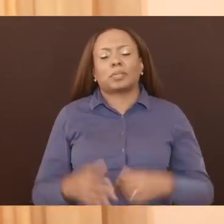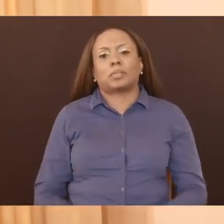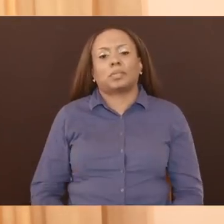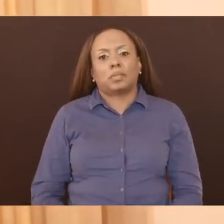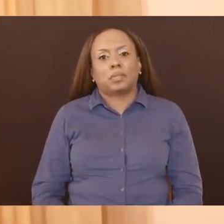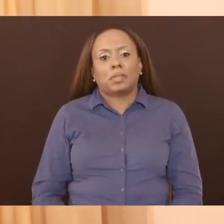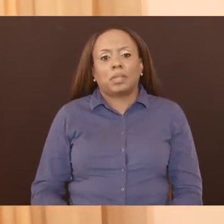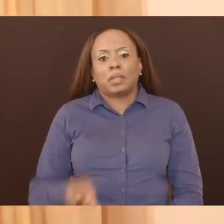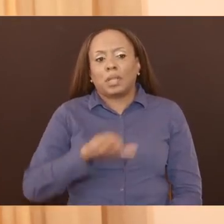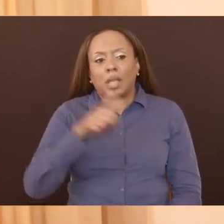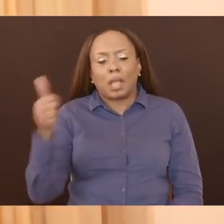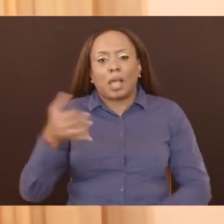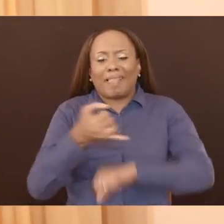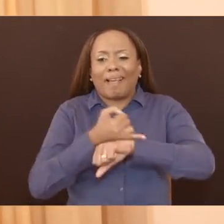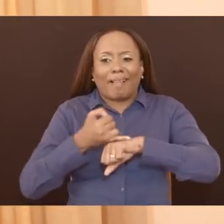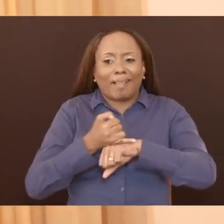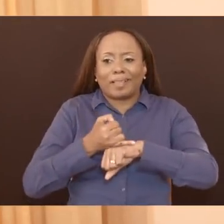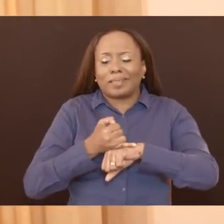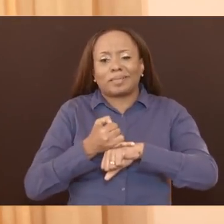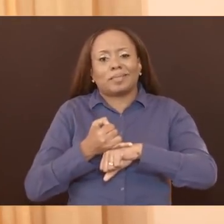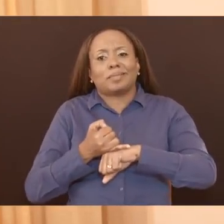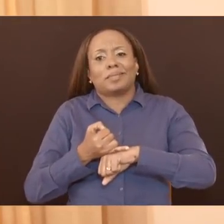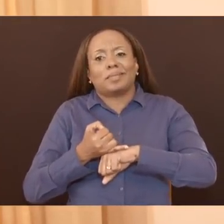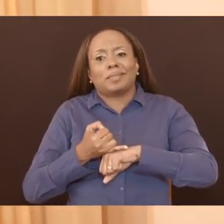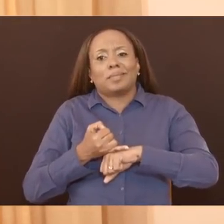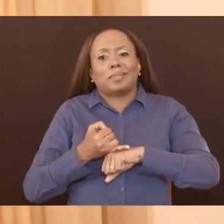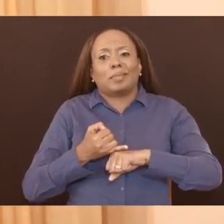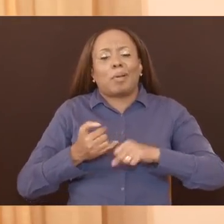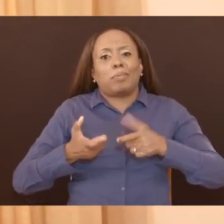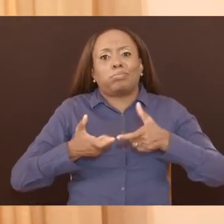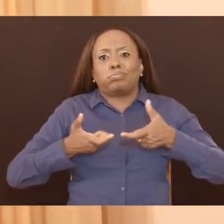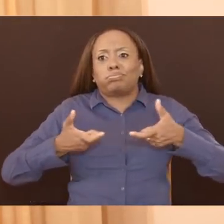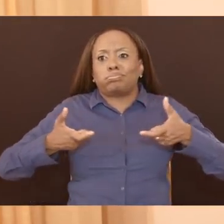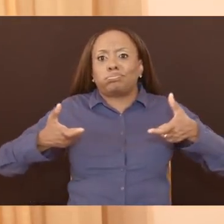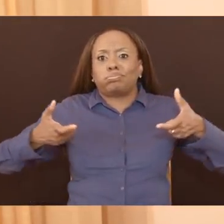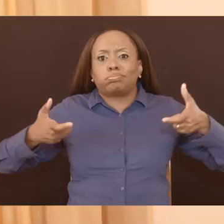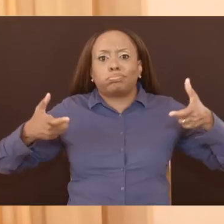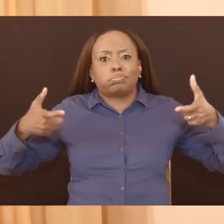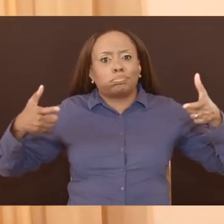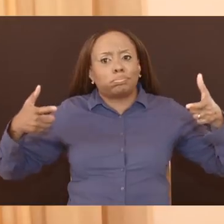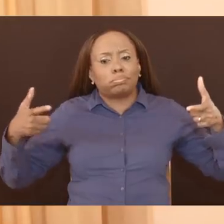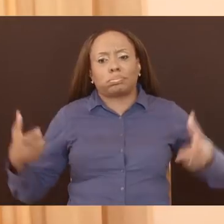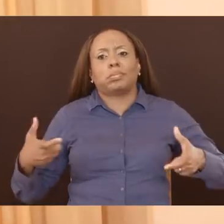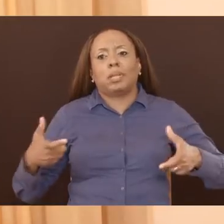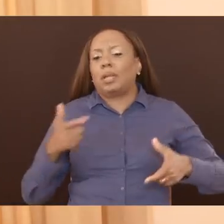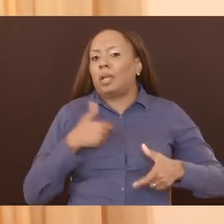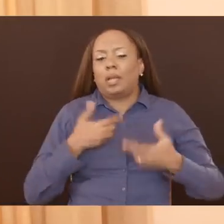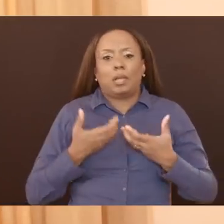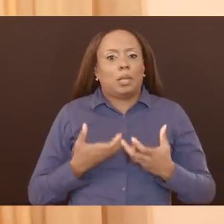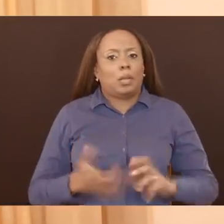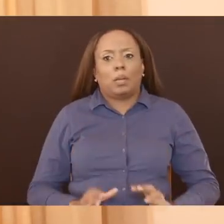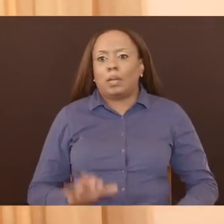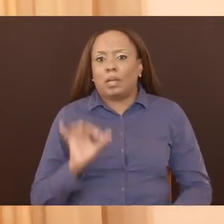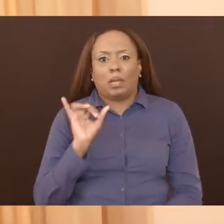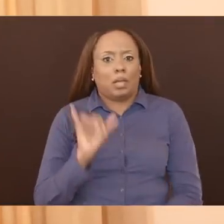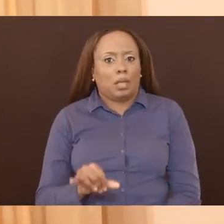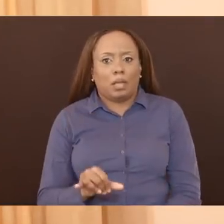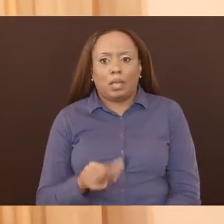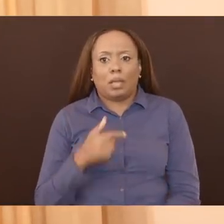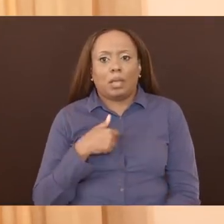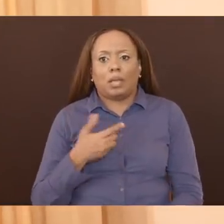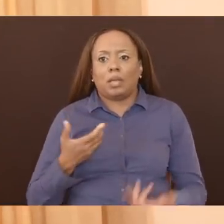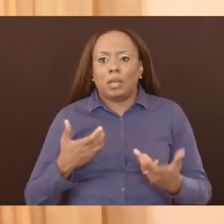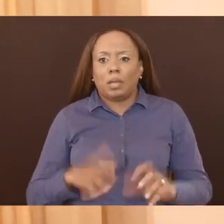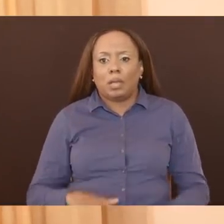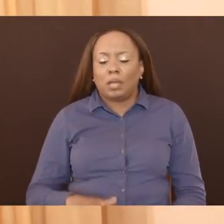the region that are facing numbers in 3- and 4-digit deaths. I do not want us to get there. I swear to